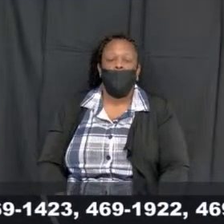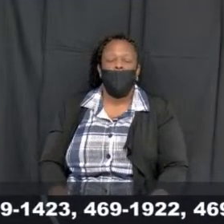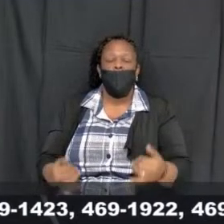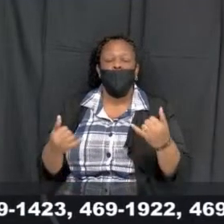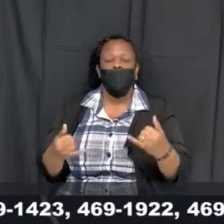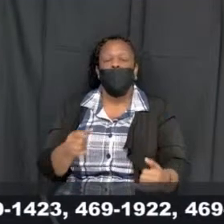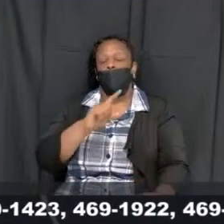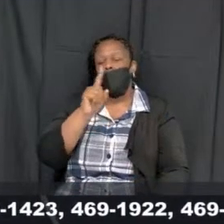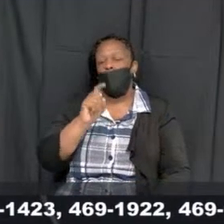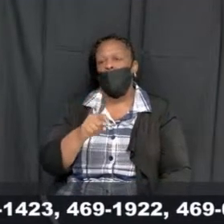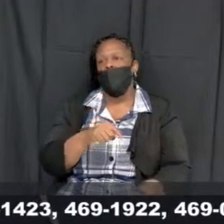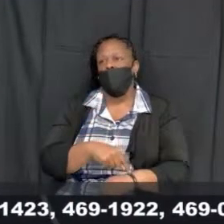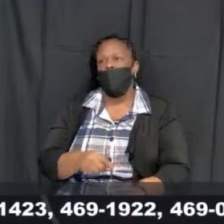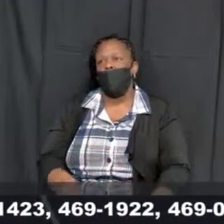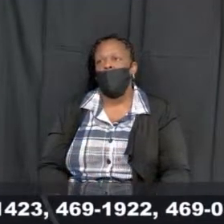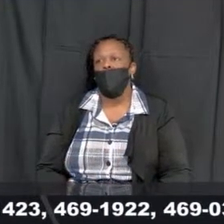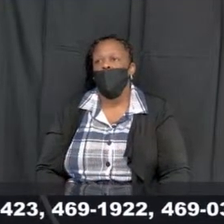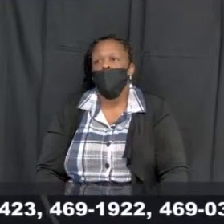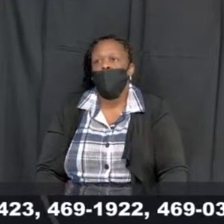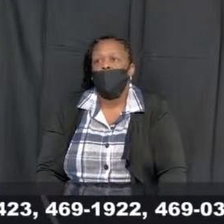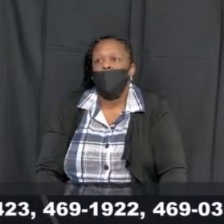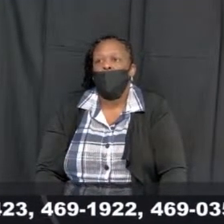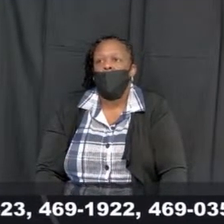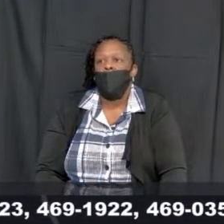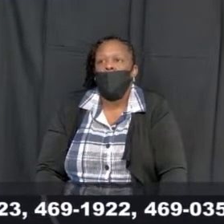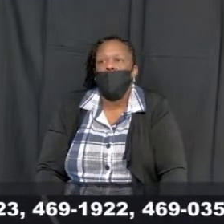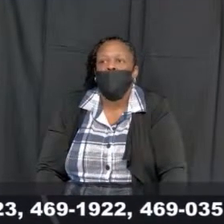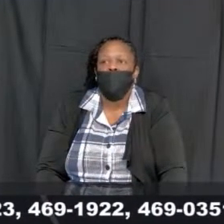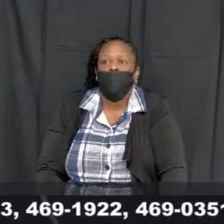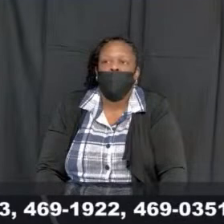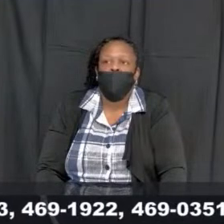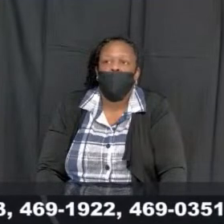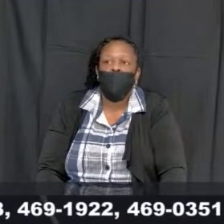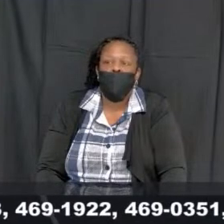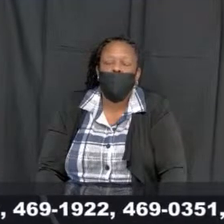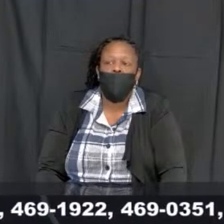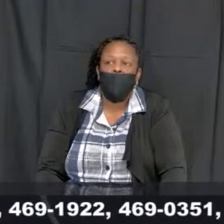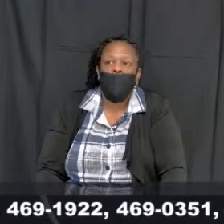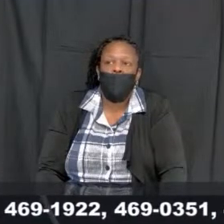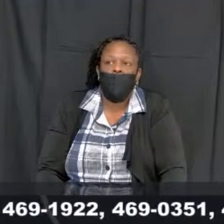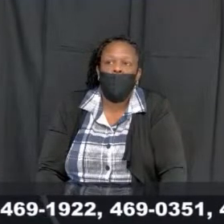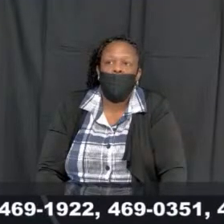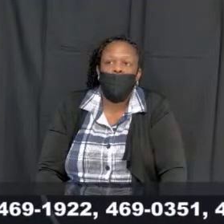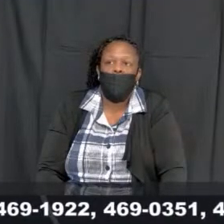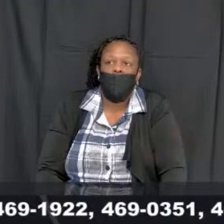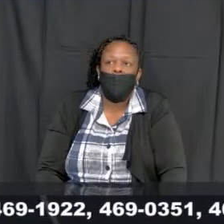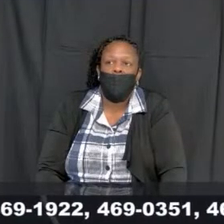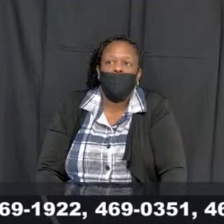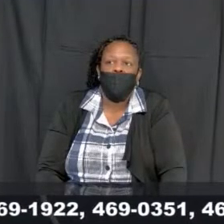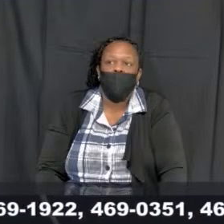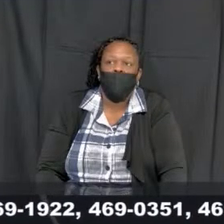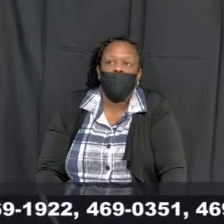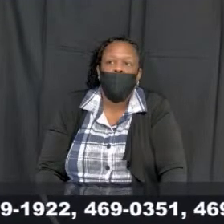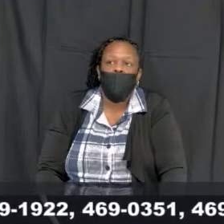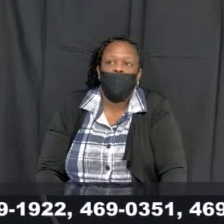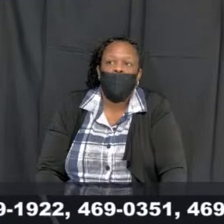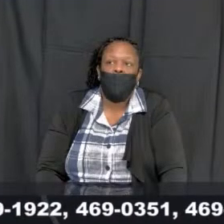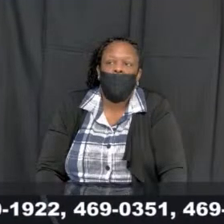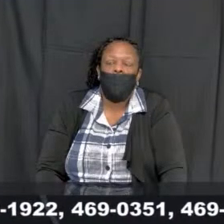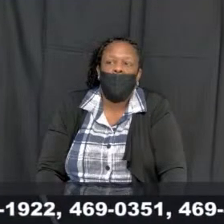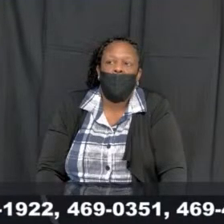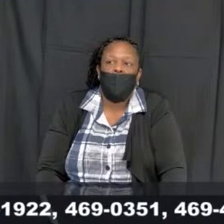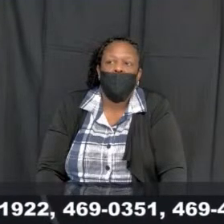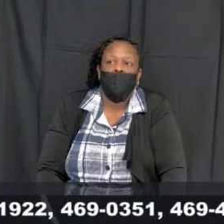answer segment. I have 2 questions. I think this one has been treated in other